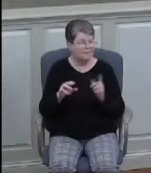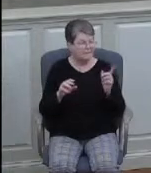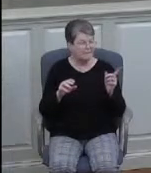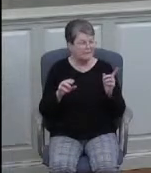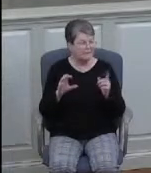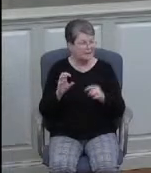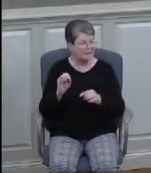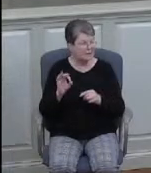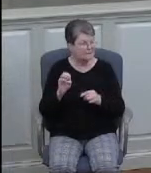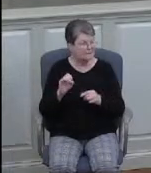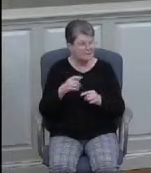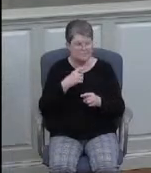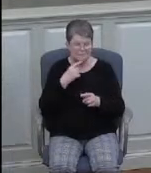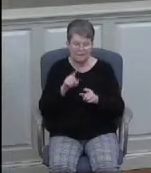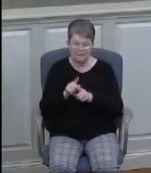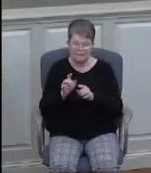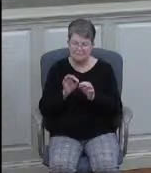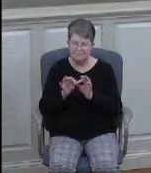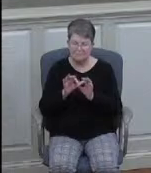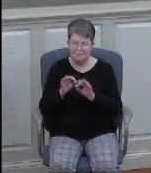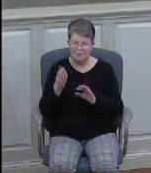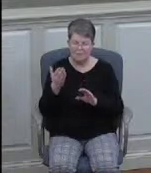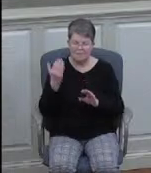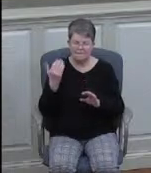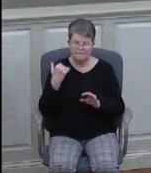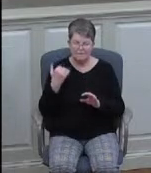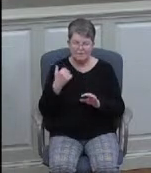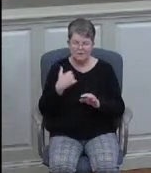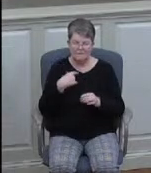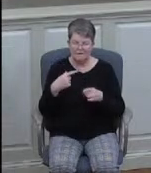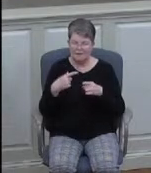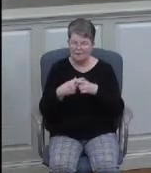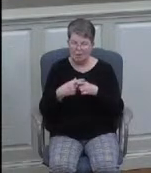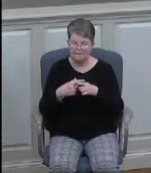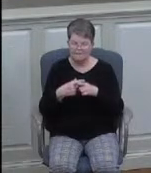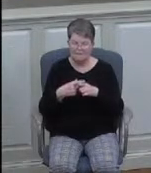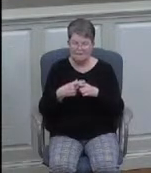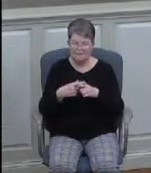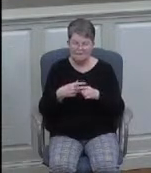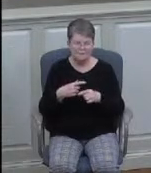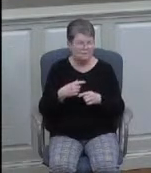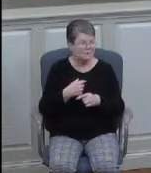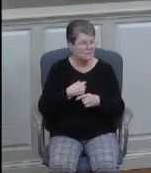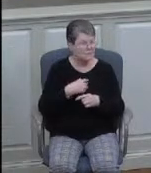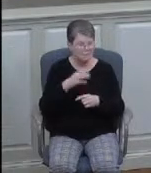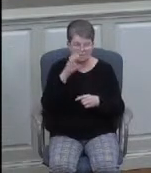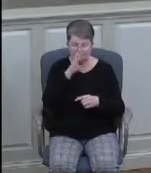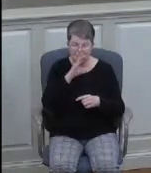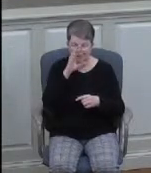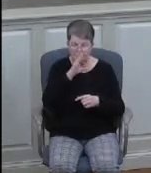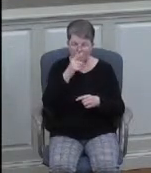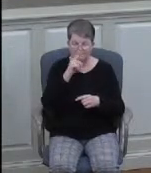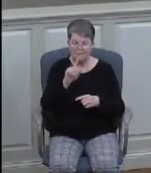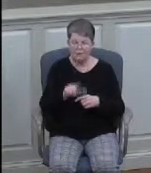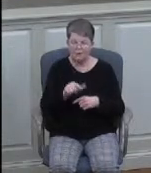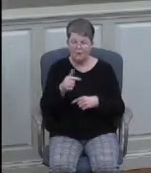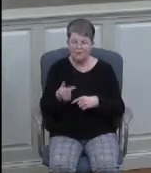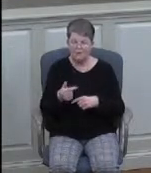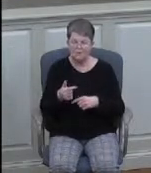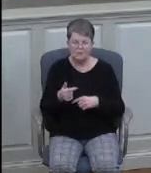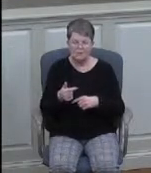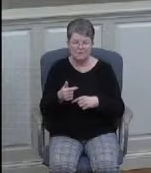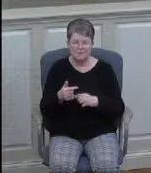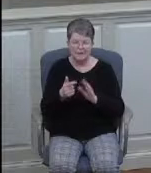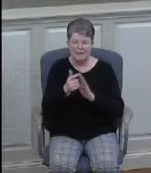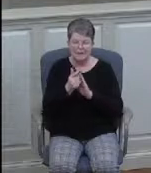Commissioners. As described before, there is a conflict, and we have sought an alternative for